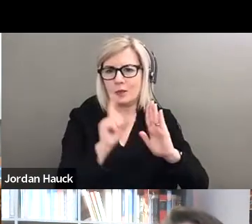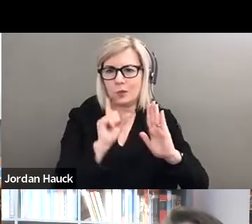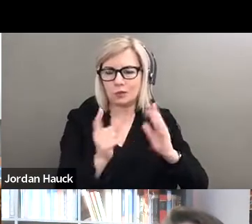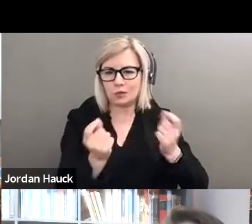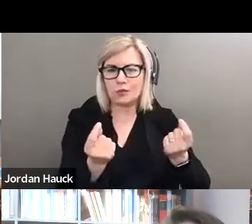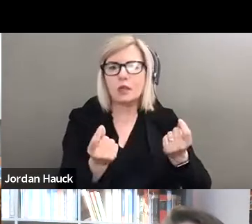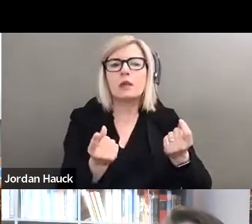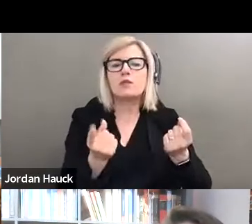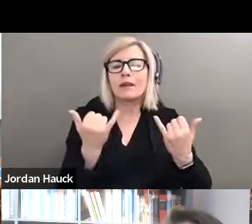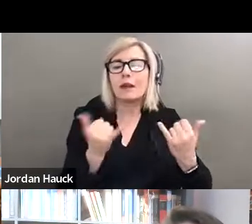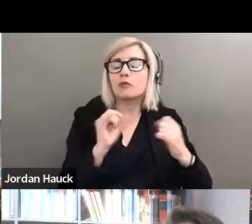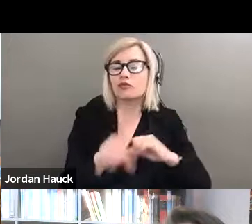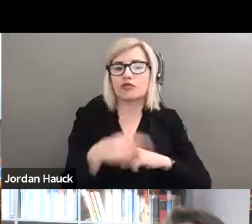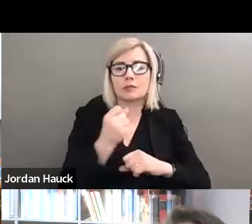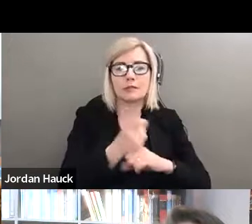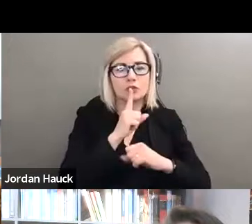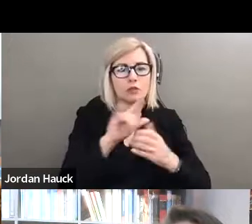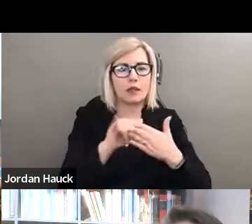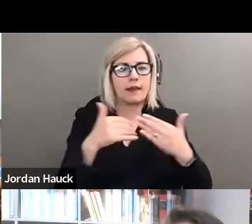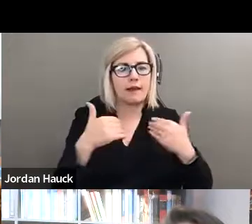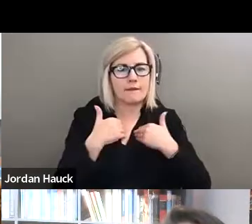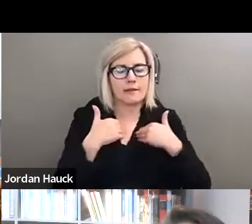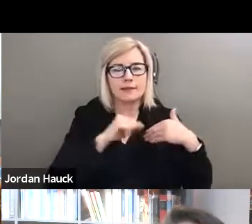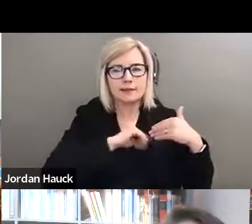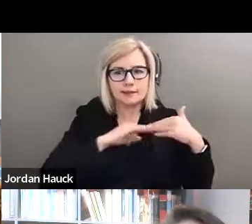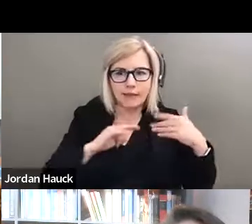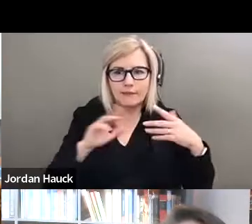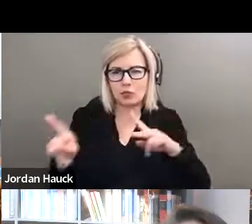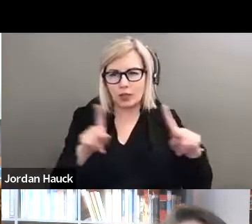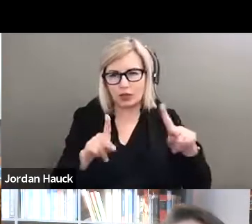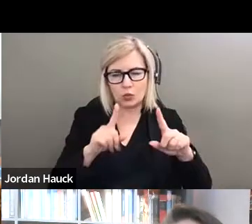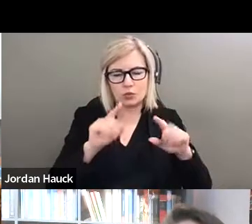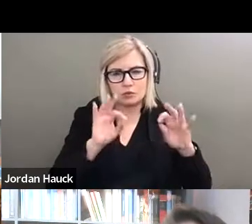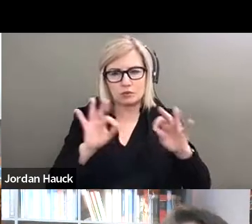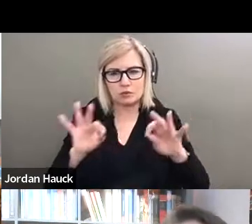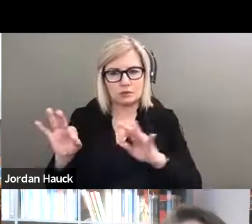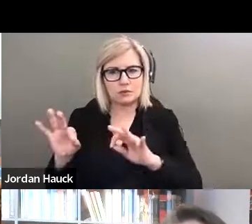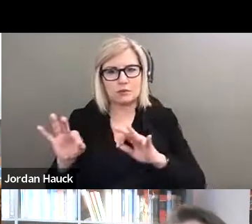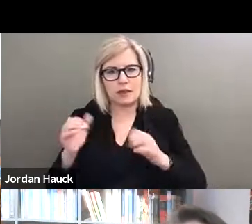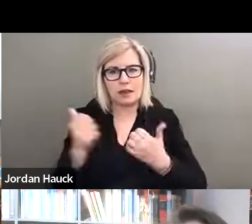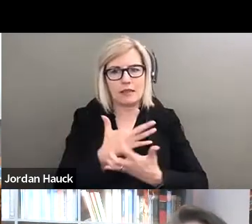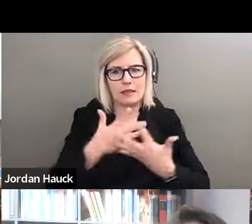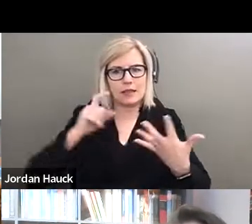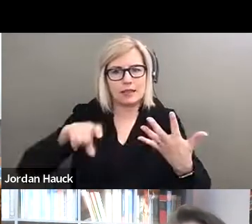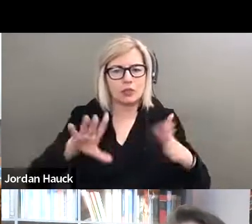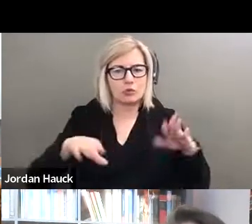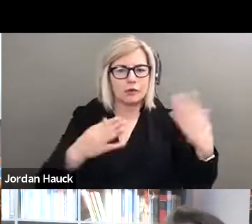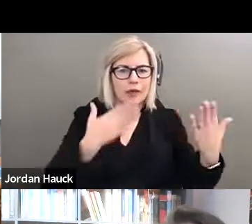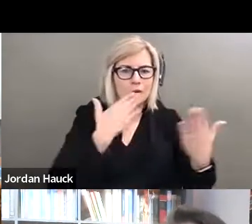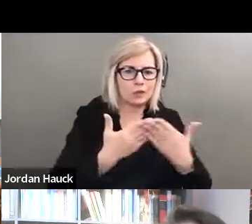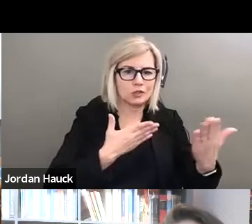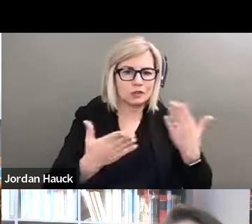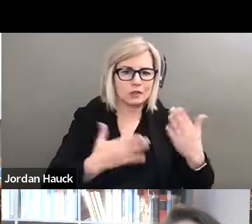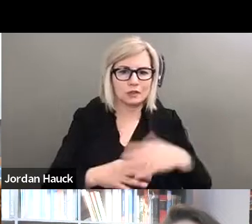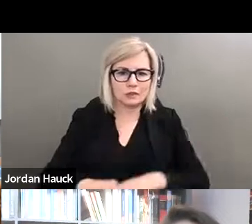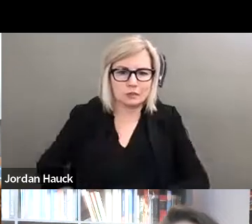just making sure that they have the staffing ratios and everything they need to provide good services